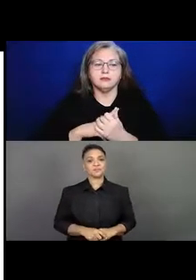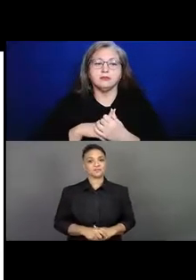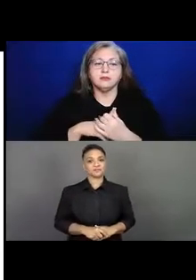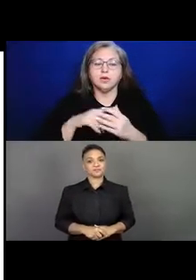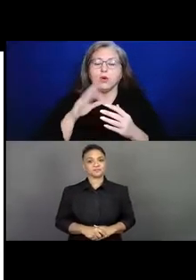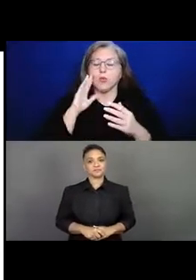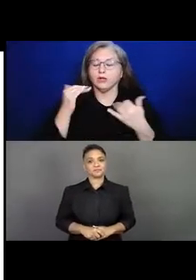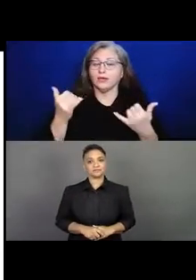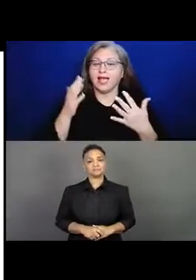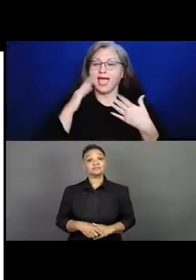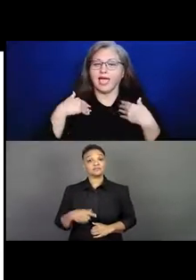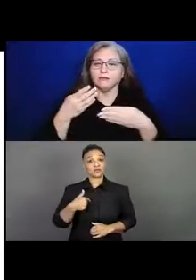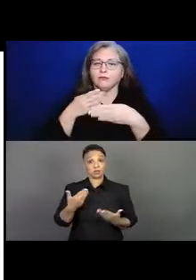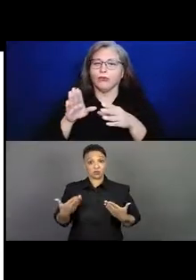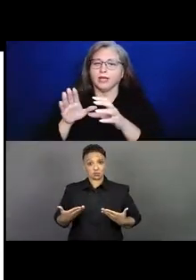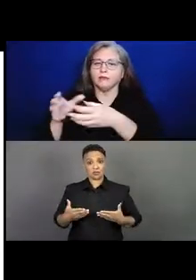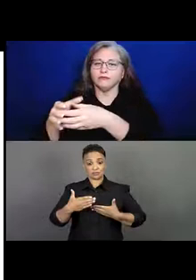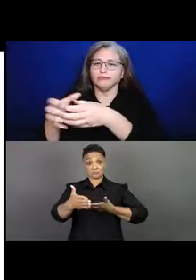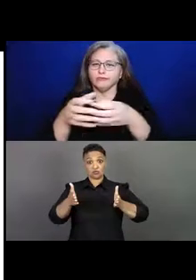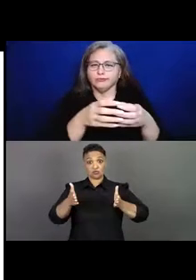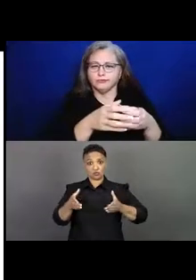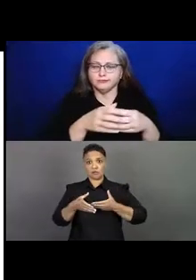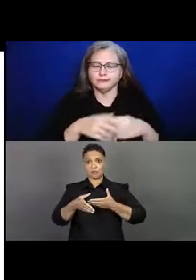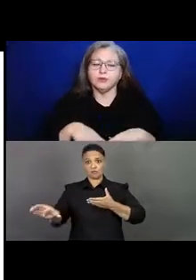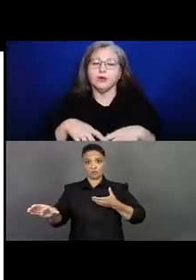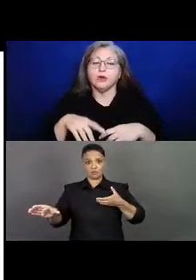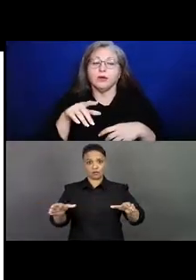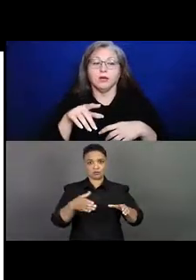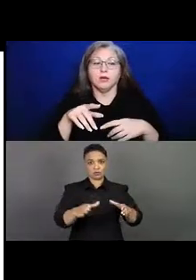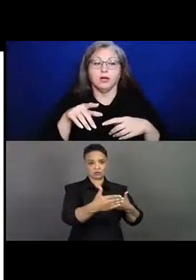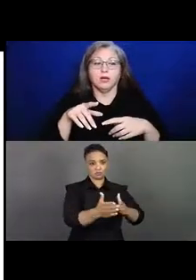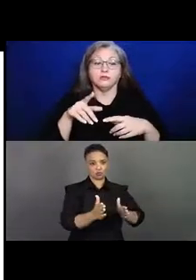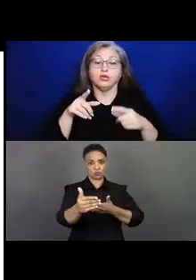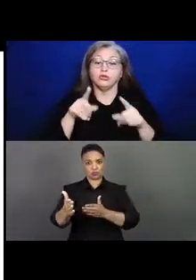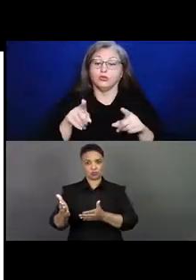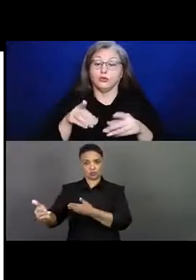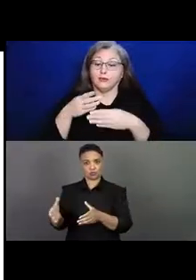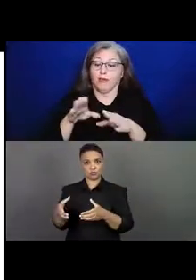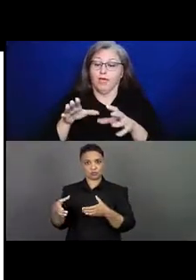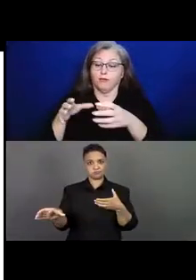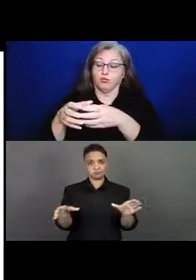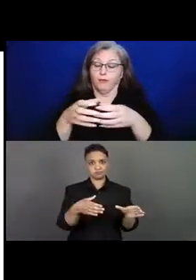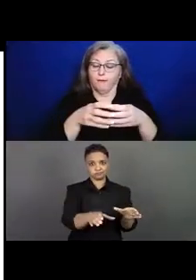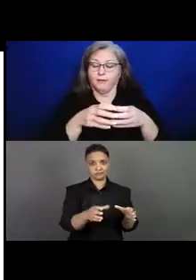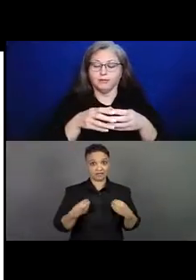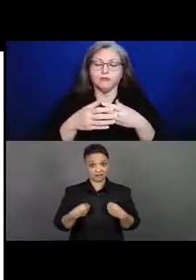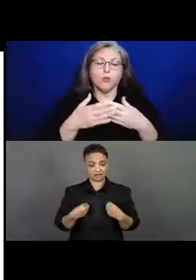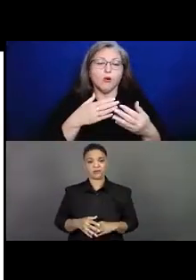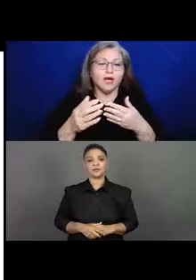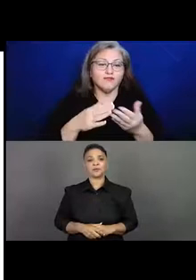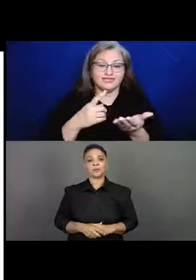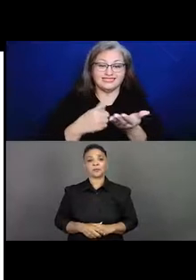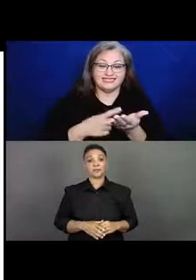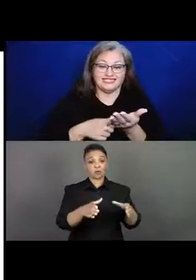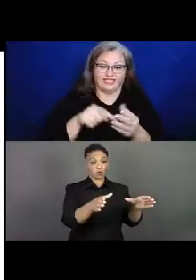breakaway session. So having breakaway session, would appreciate whenever we have discussion in that